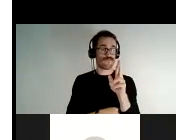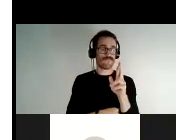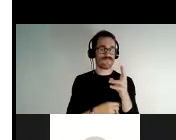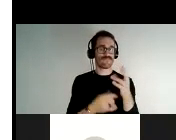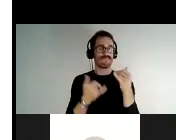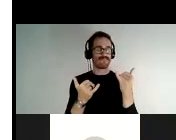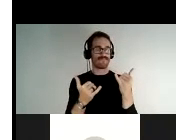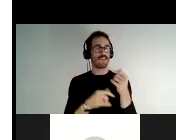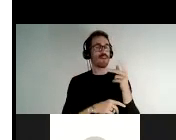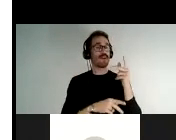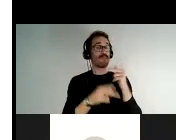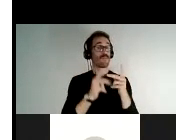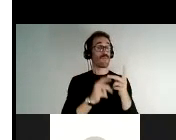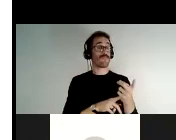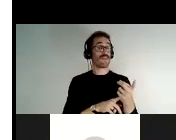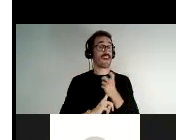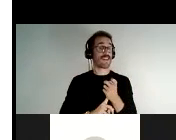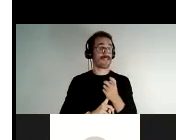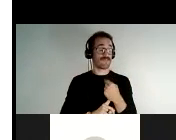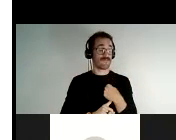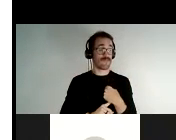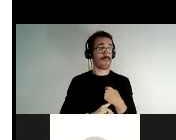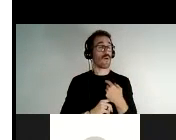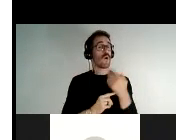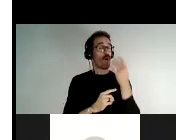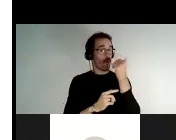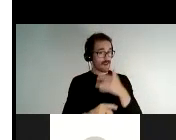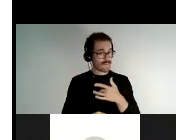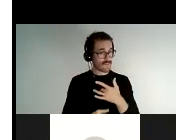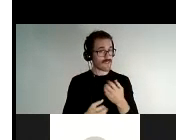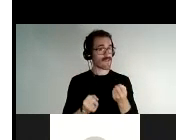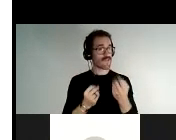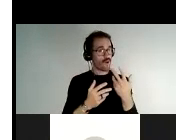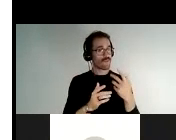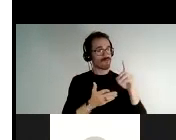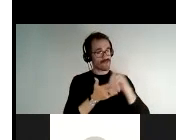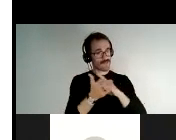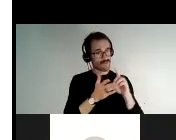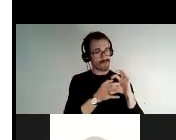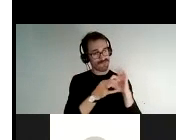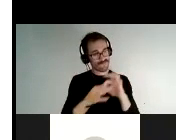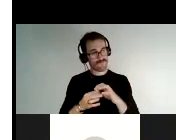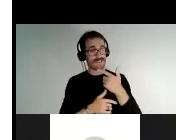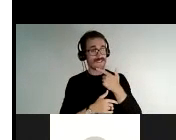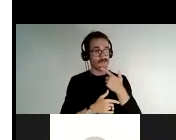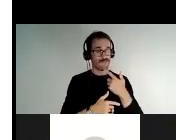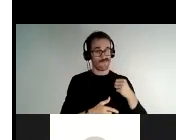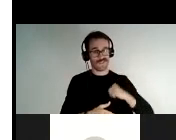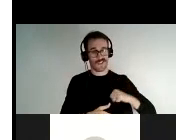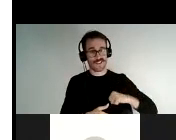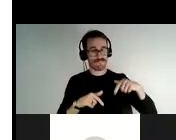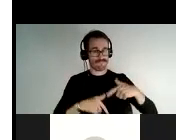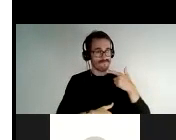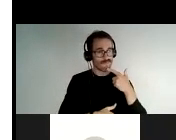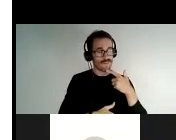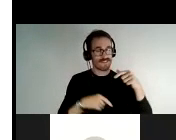question about why I think there's more discrimination against lesbians and dykes in particular. And I